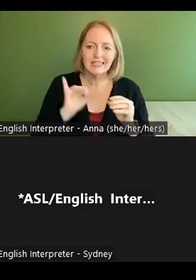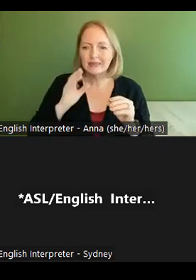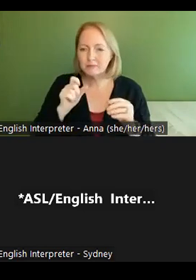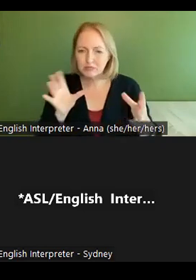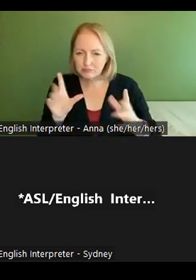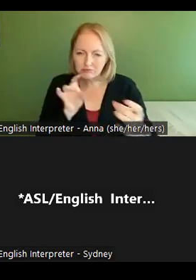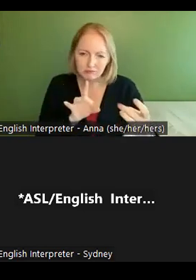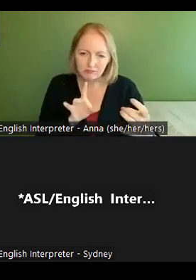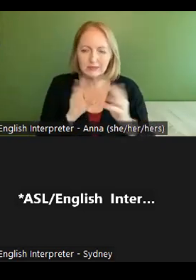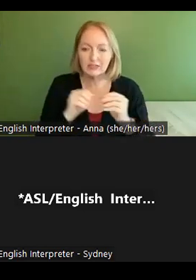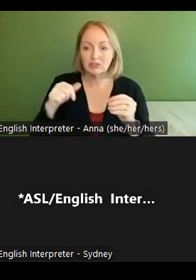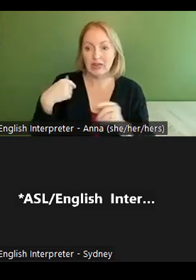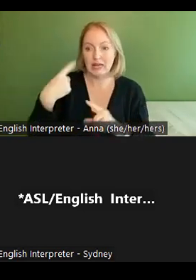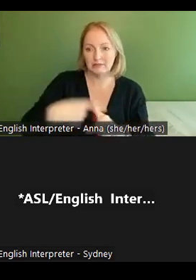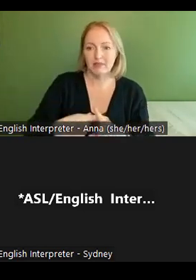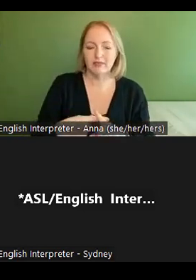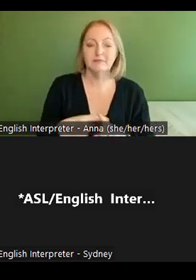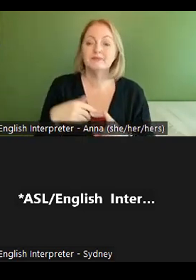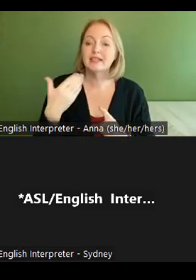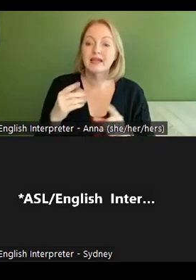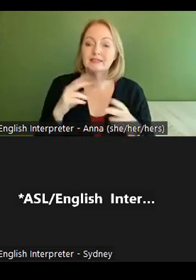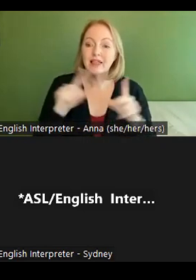Next slide, please.